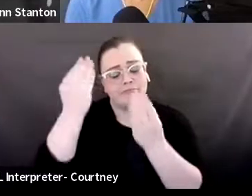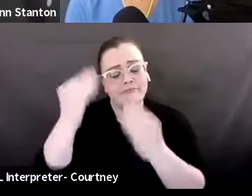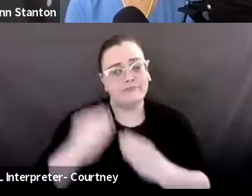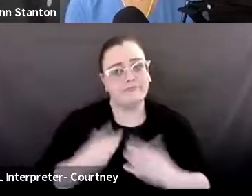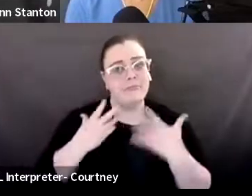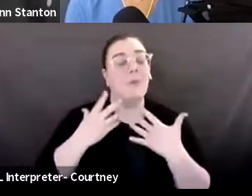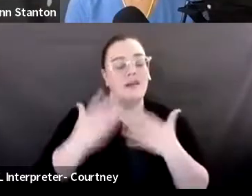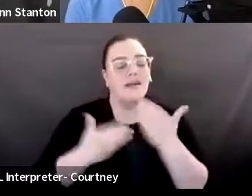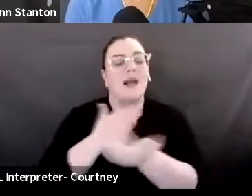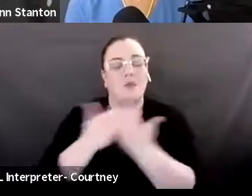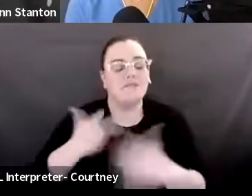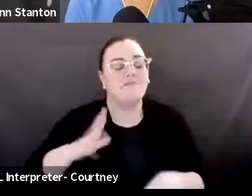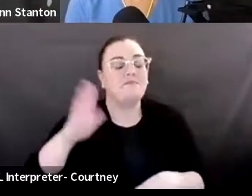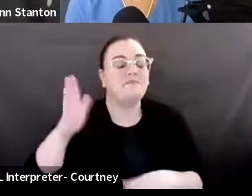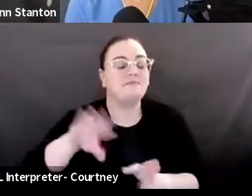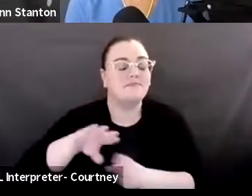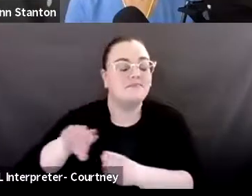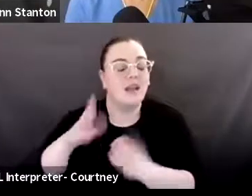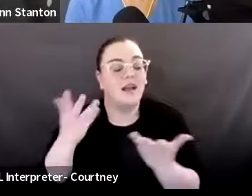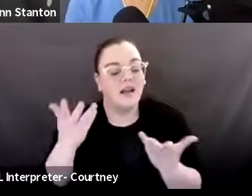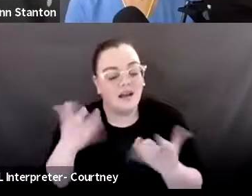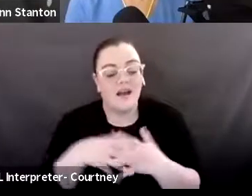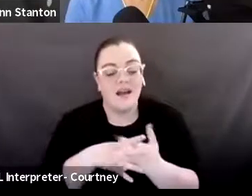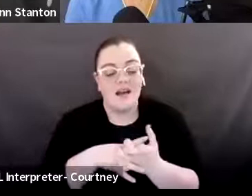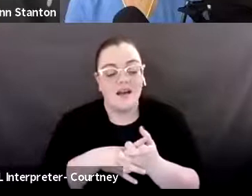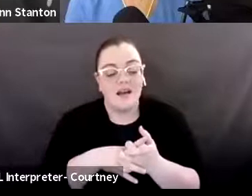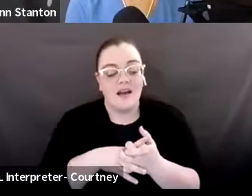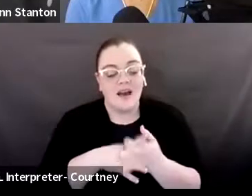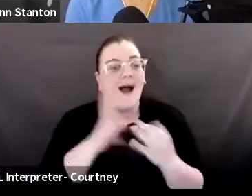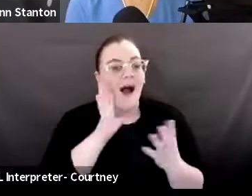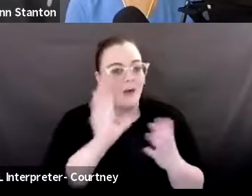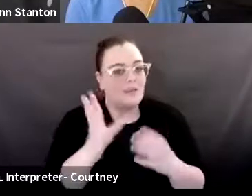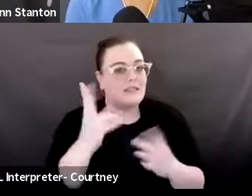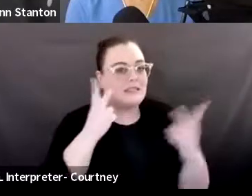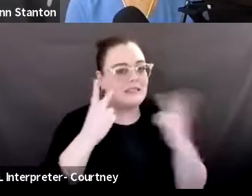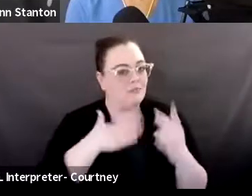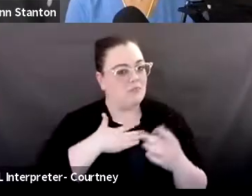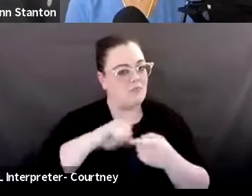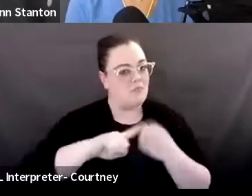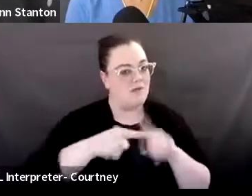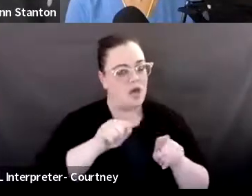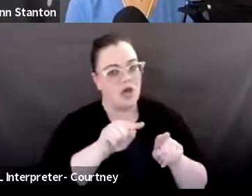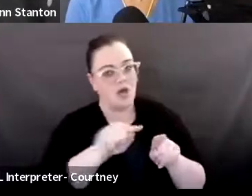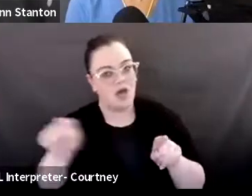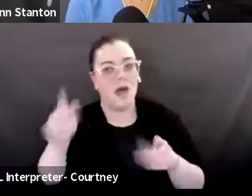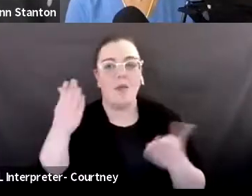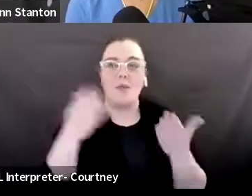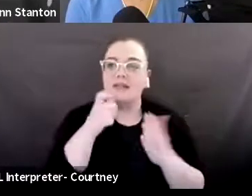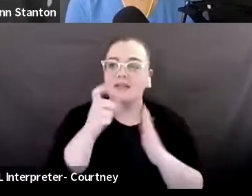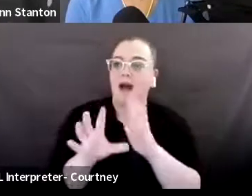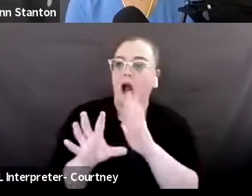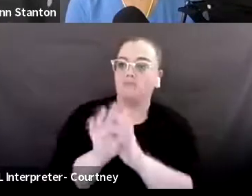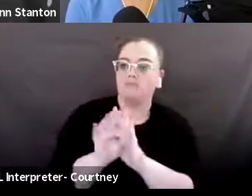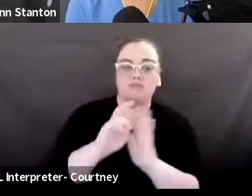Tahlequah. But I would see my friends who weren't getting maybe the roles that I was getting,